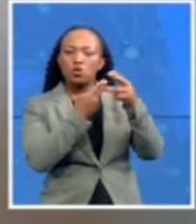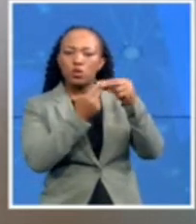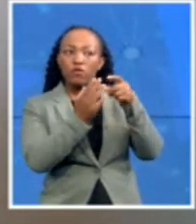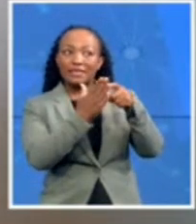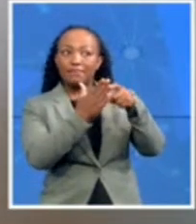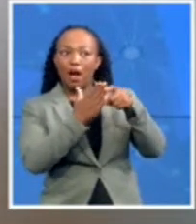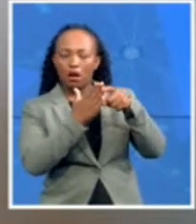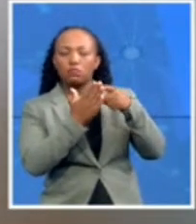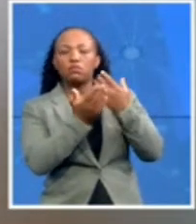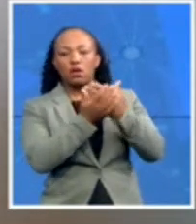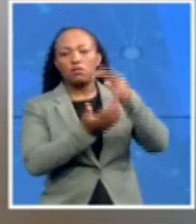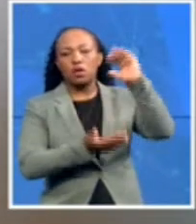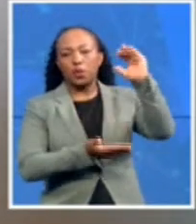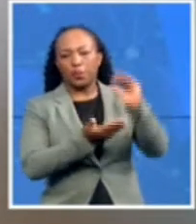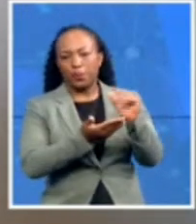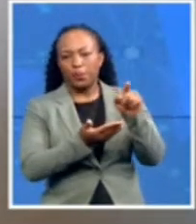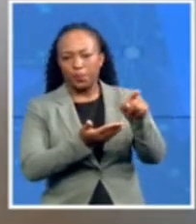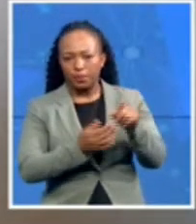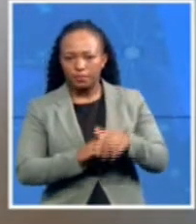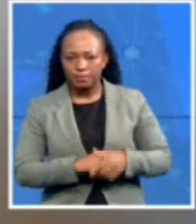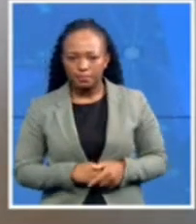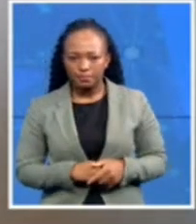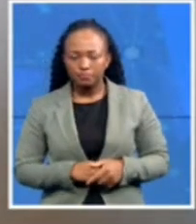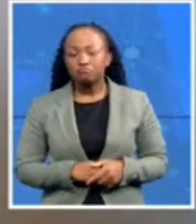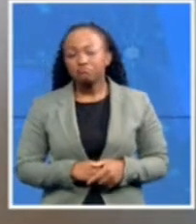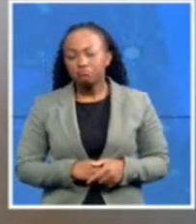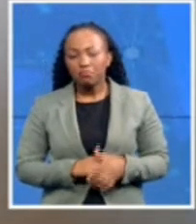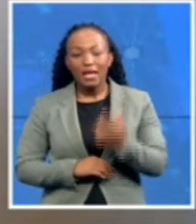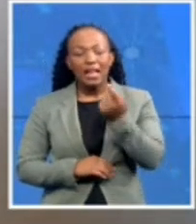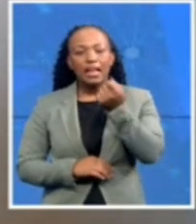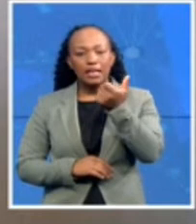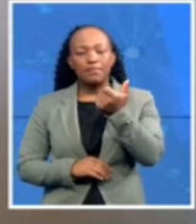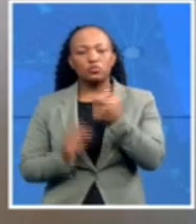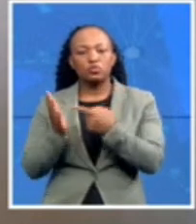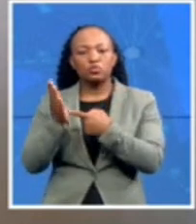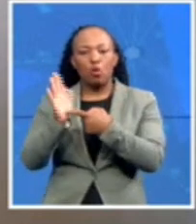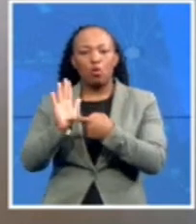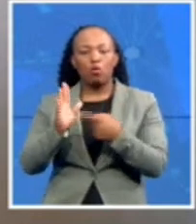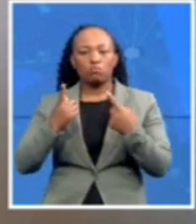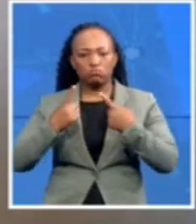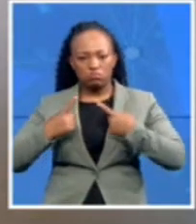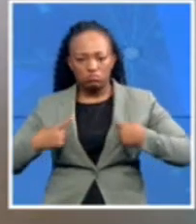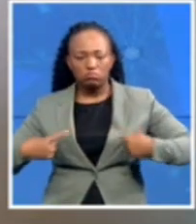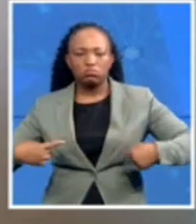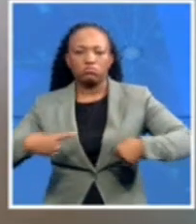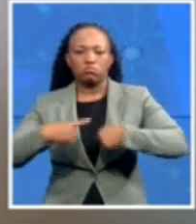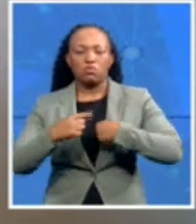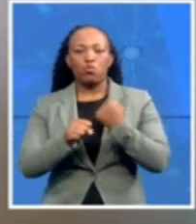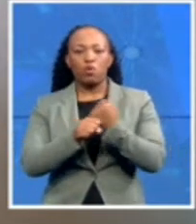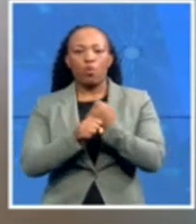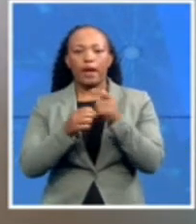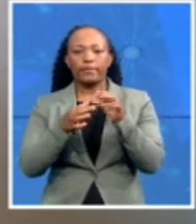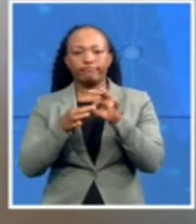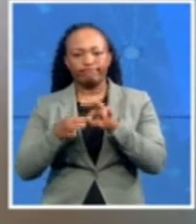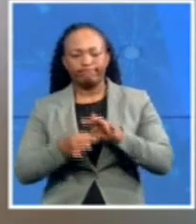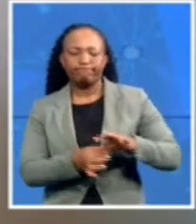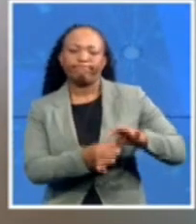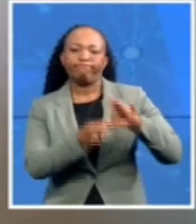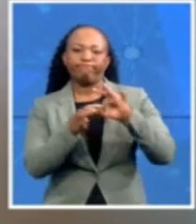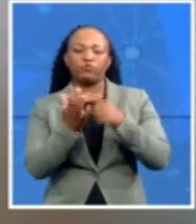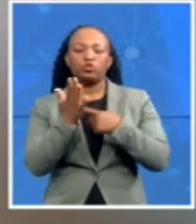really small gesture that collectively can make a major difference. So we really would like